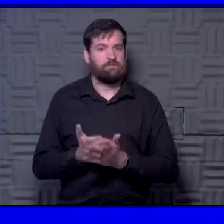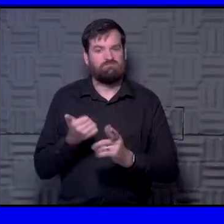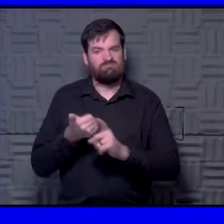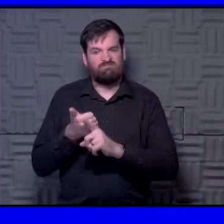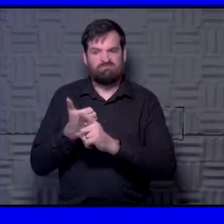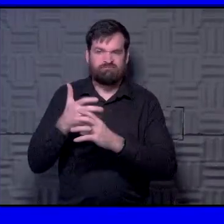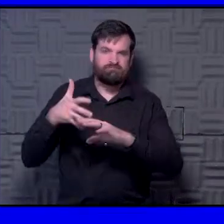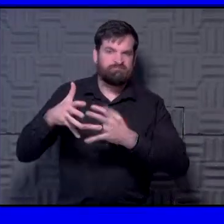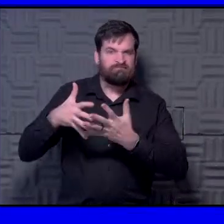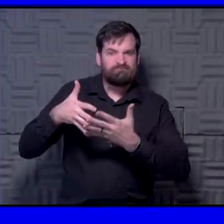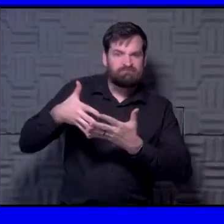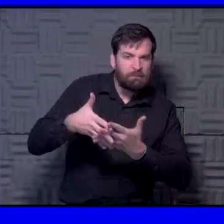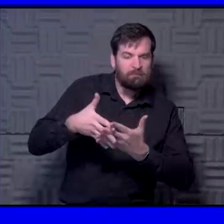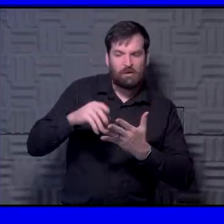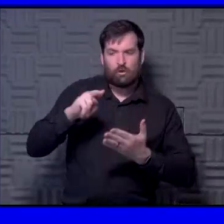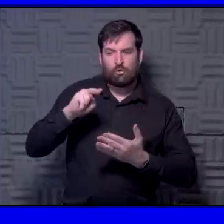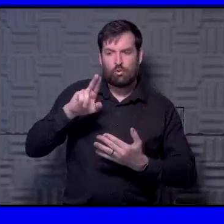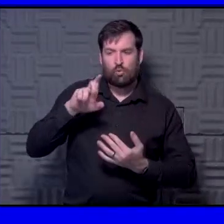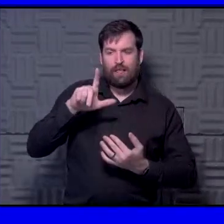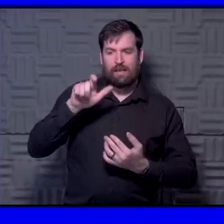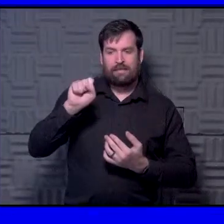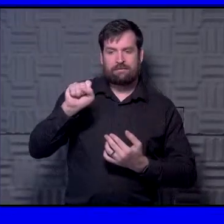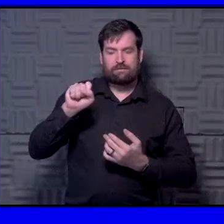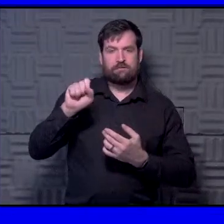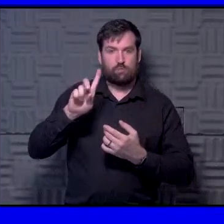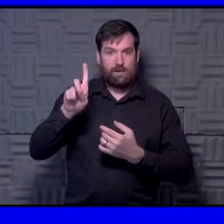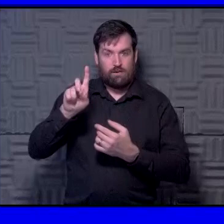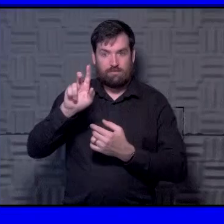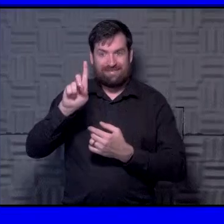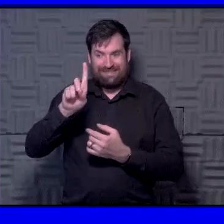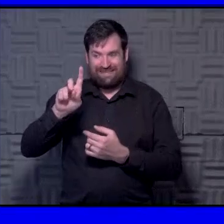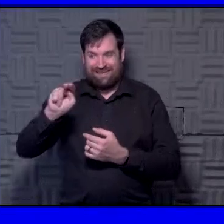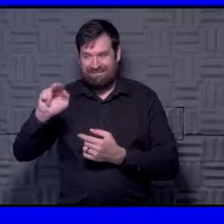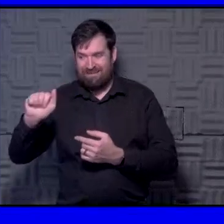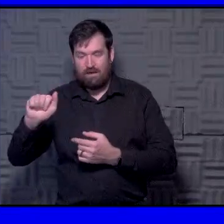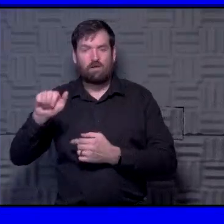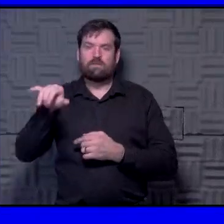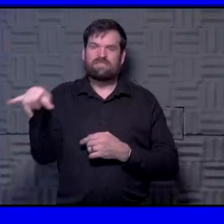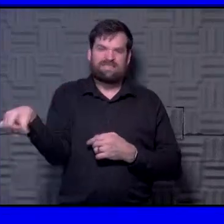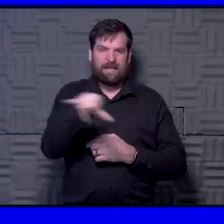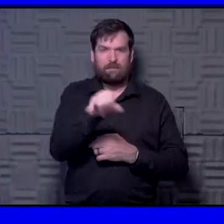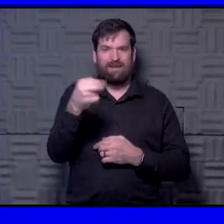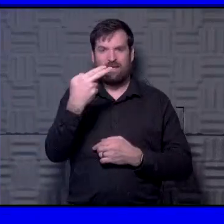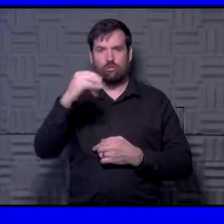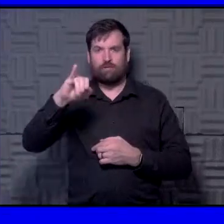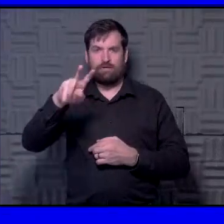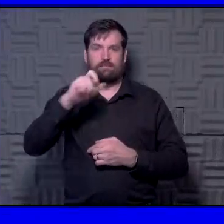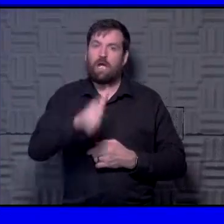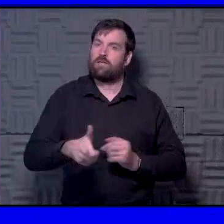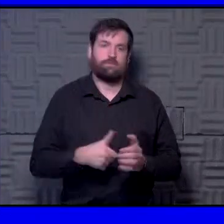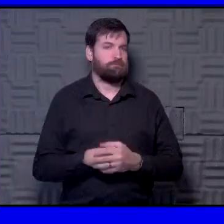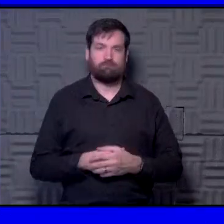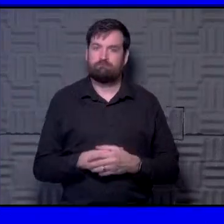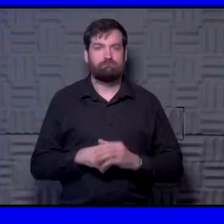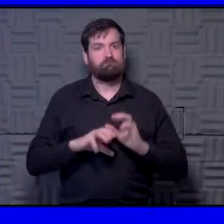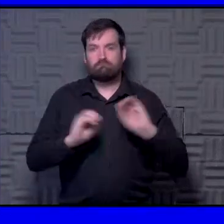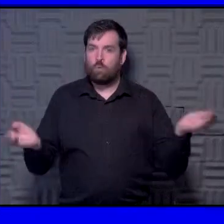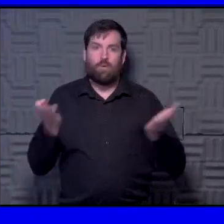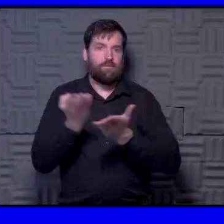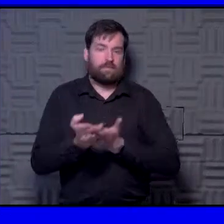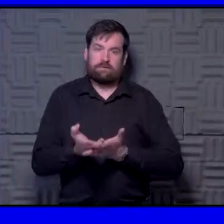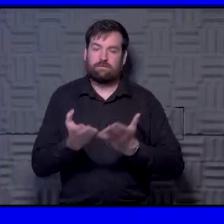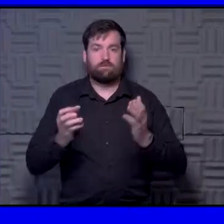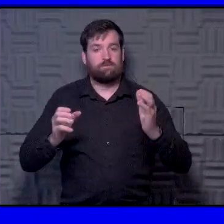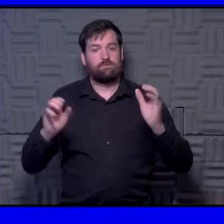gets into the nucleus where our DNA is, such as HIV does. So right now, there's no evidence that it happened. There's